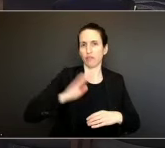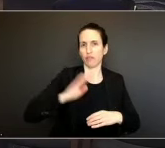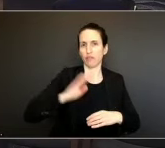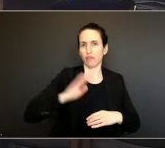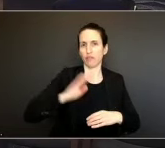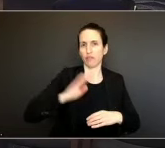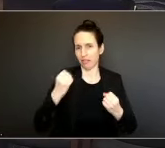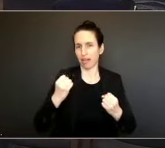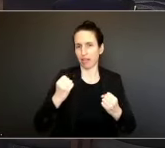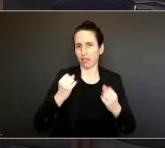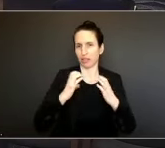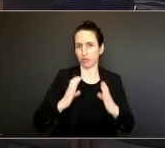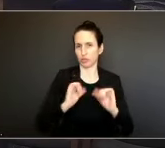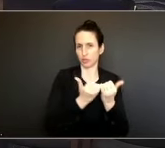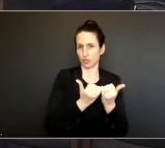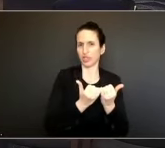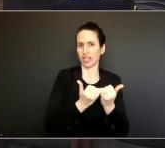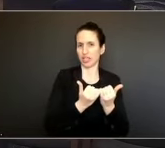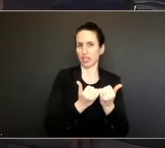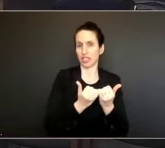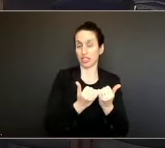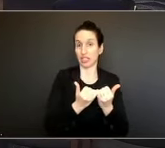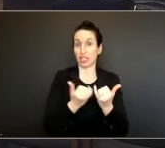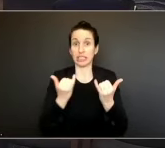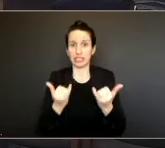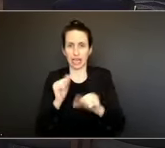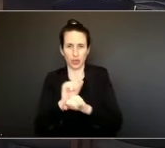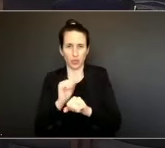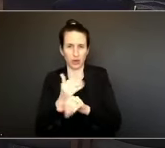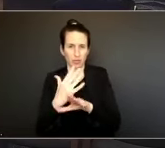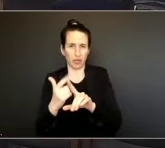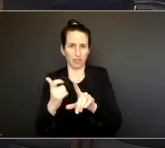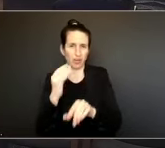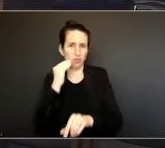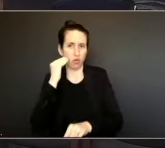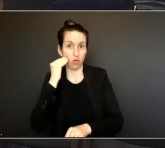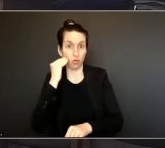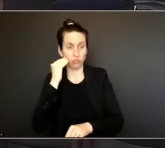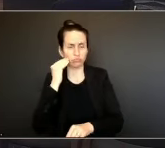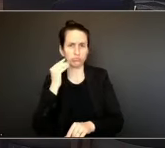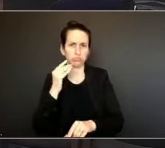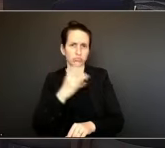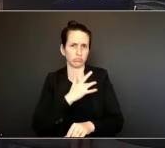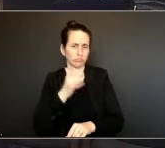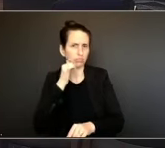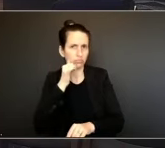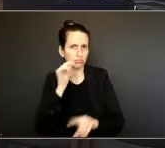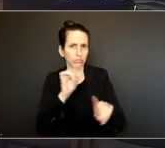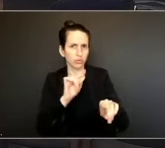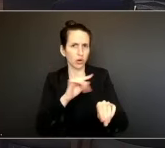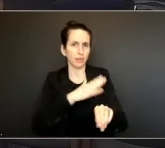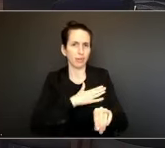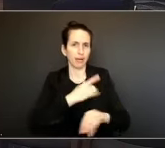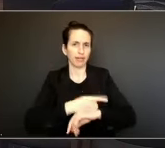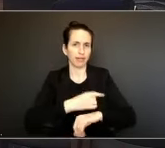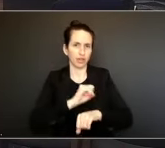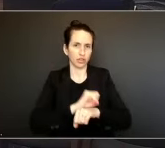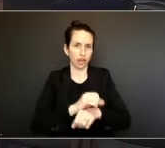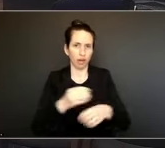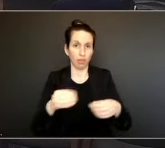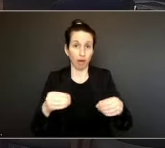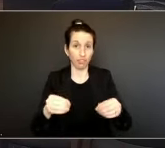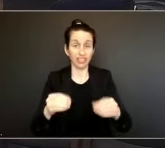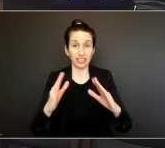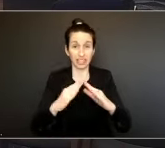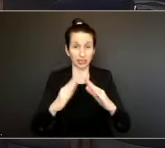Association. I'm working remotely from home today, but when I go to my day job office in downtown Portland, Oregon, I can tell you that it's